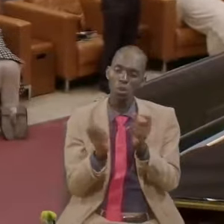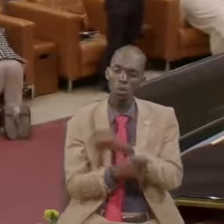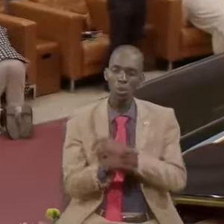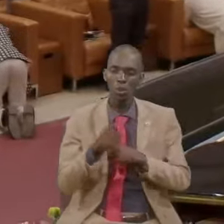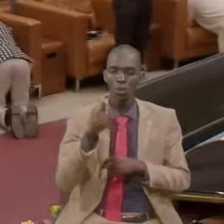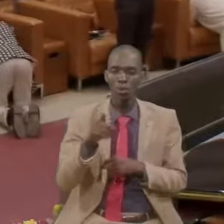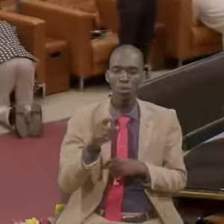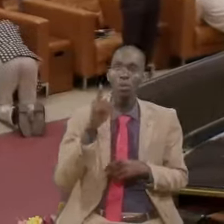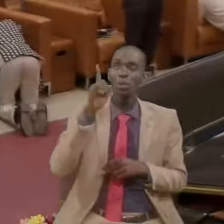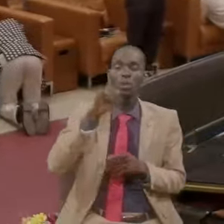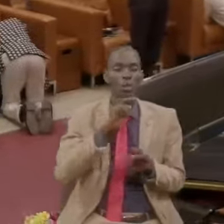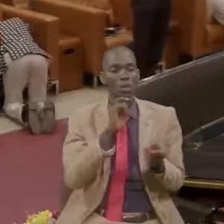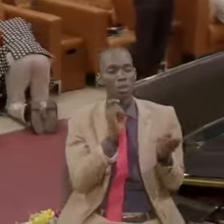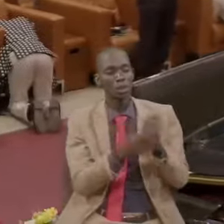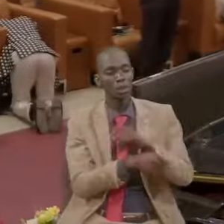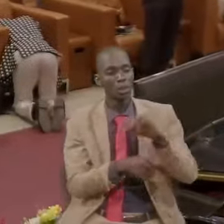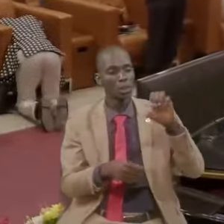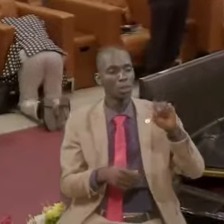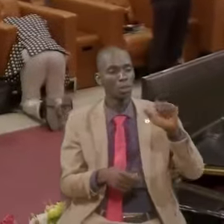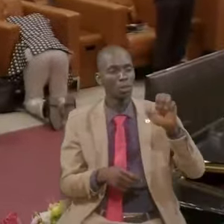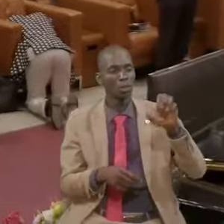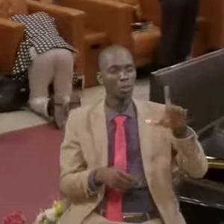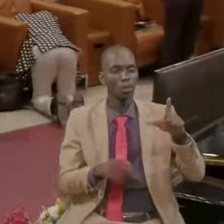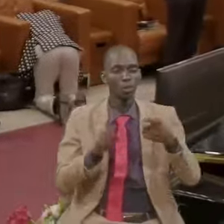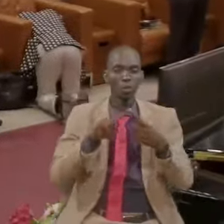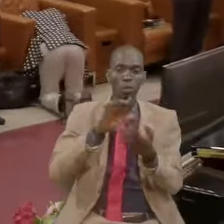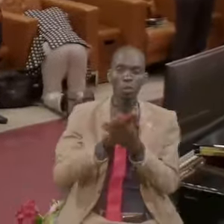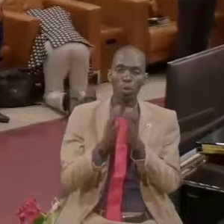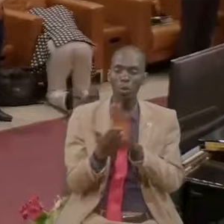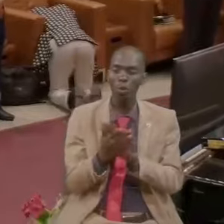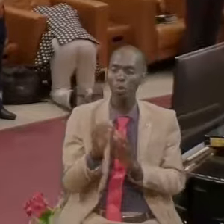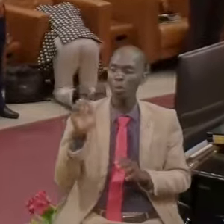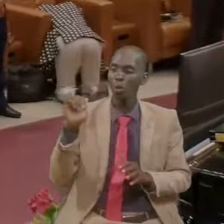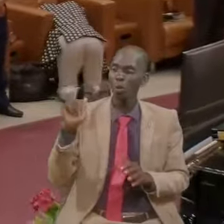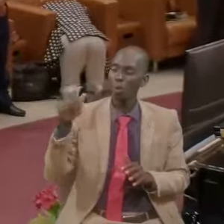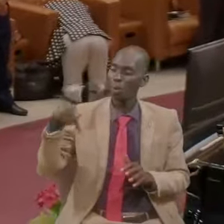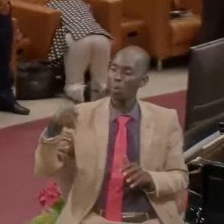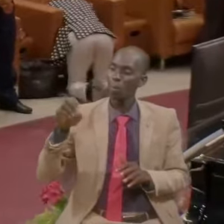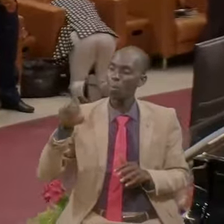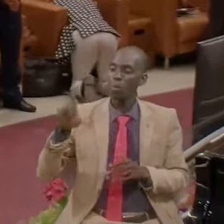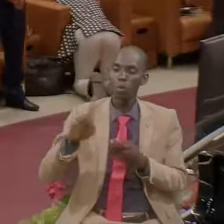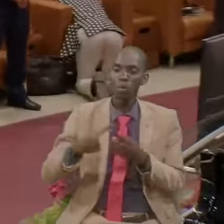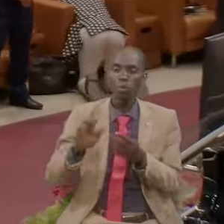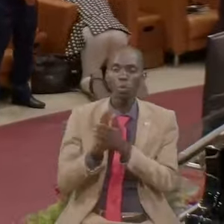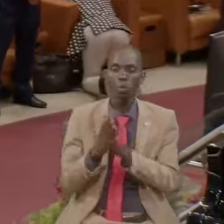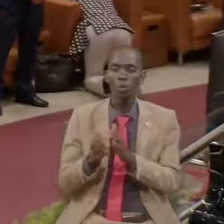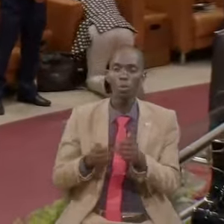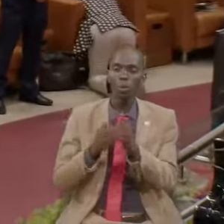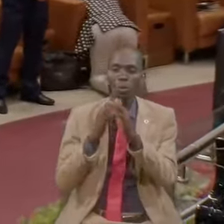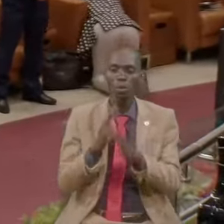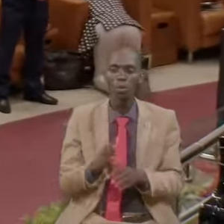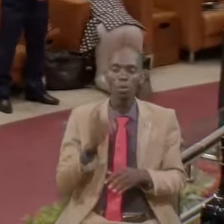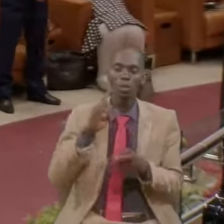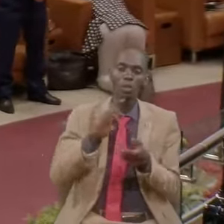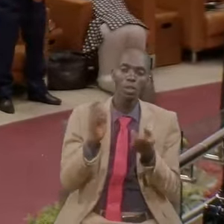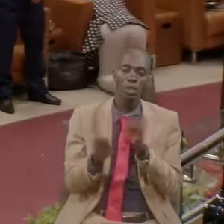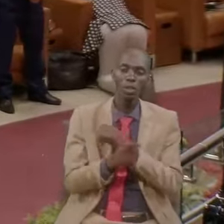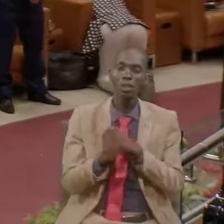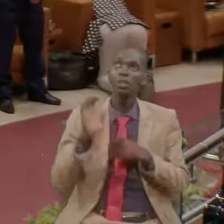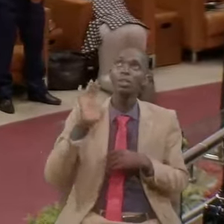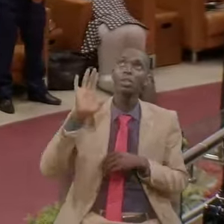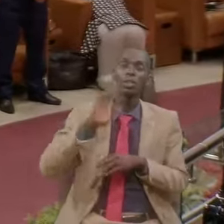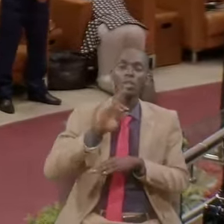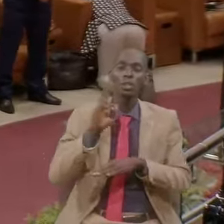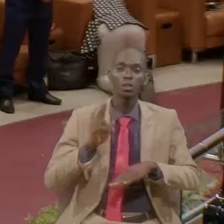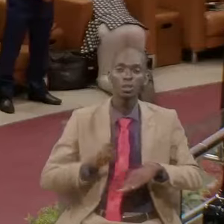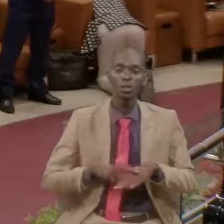He changed Saul and became Paul the apostle. He changed his nature. He changed his life. He